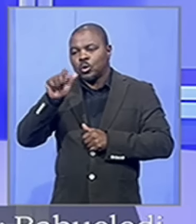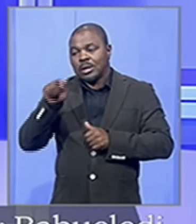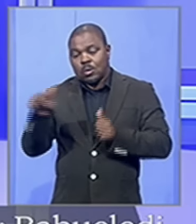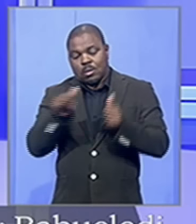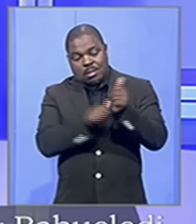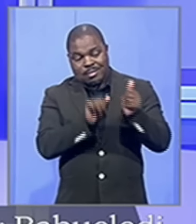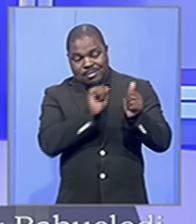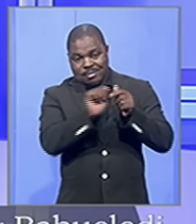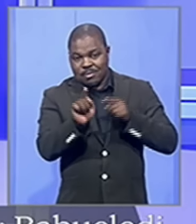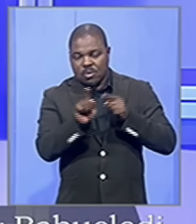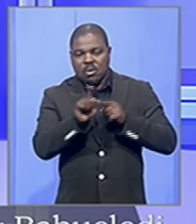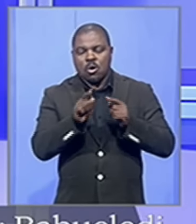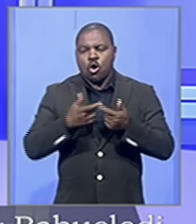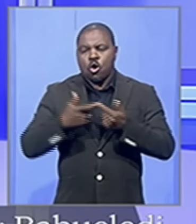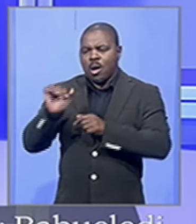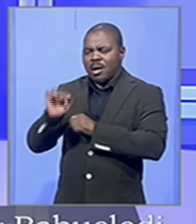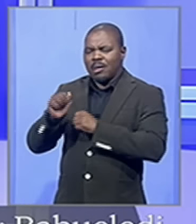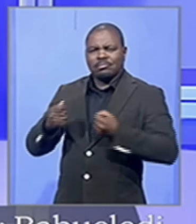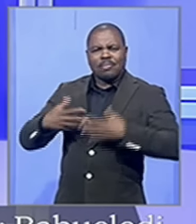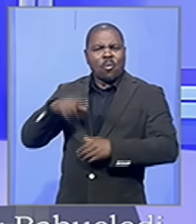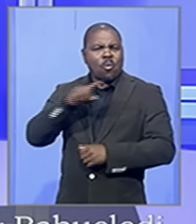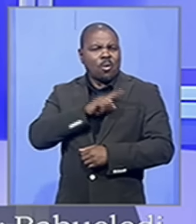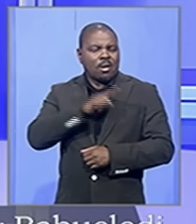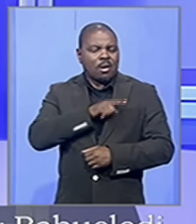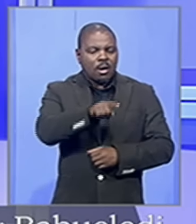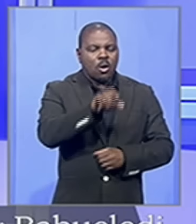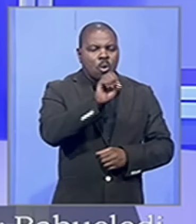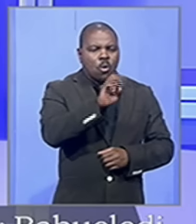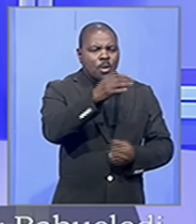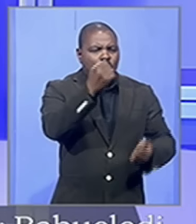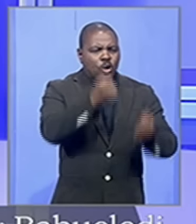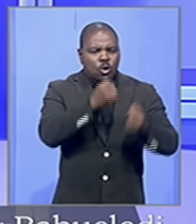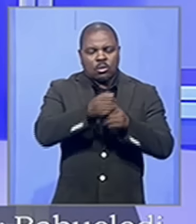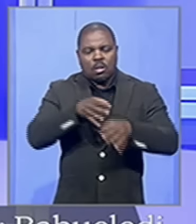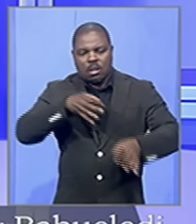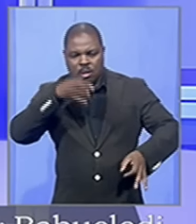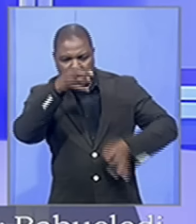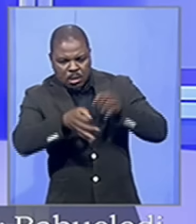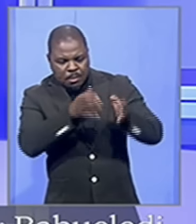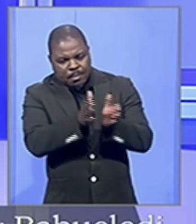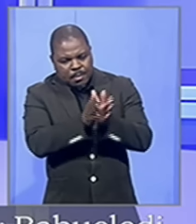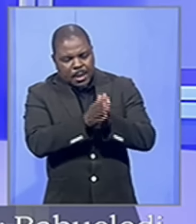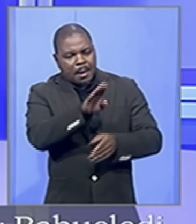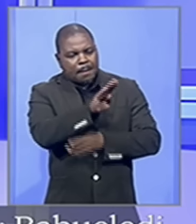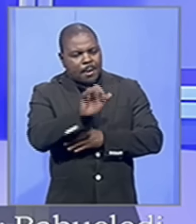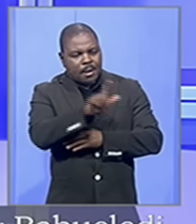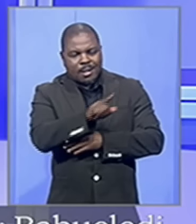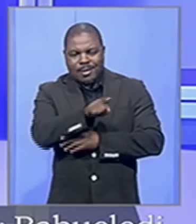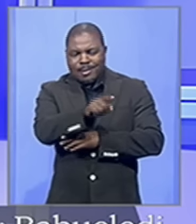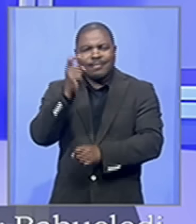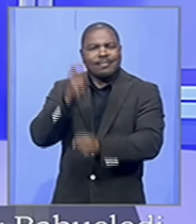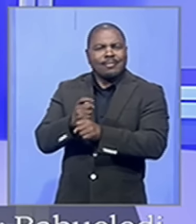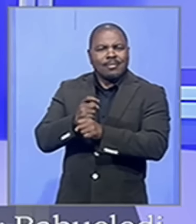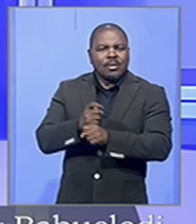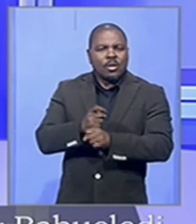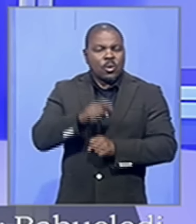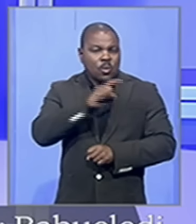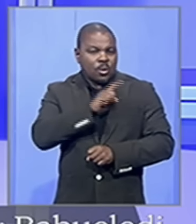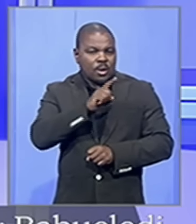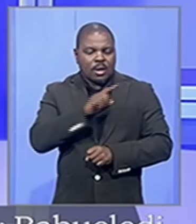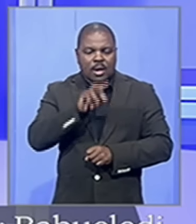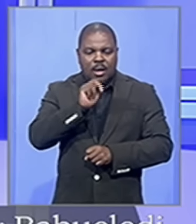ya magistrata wa Bloemfontein ya go samogela ditlhagiso tsa gagwetsa molomo tsa kopo ya bail seno ke morago ga gore puso